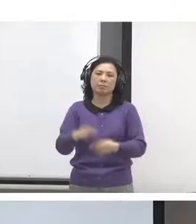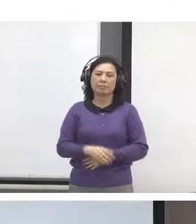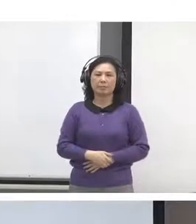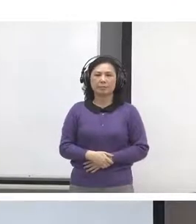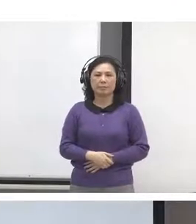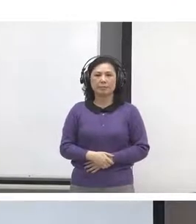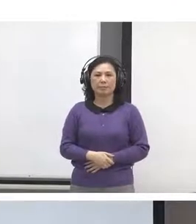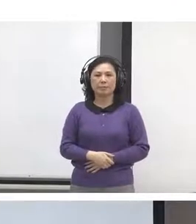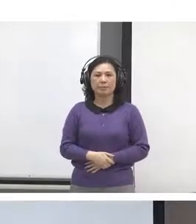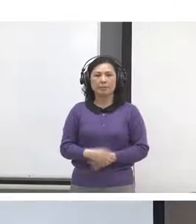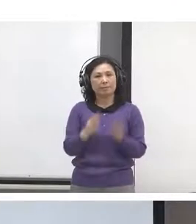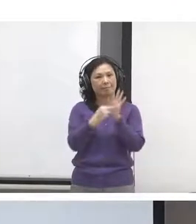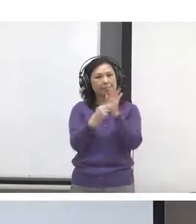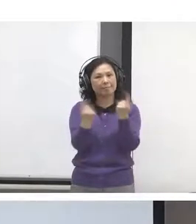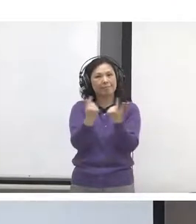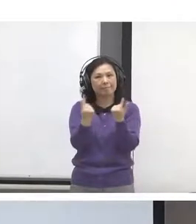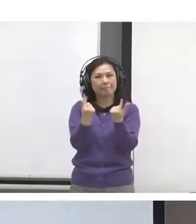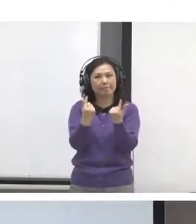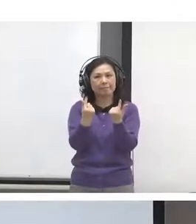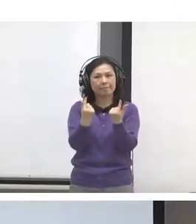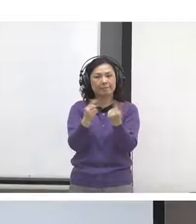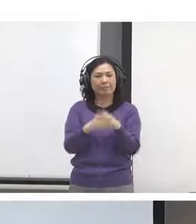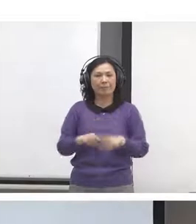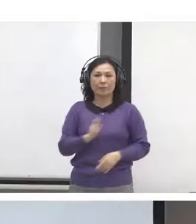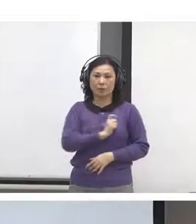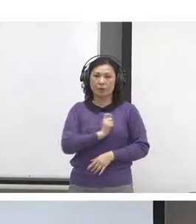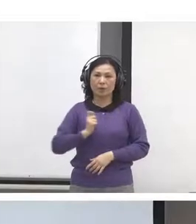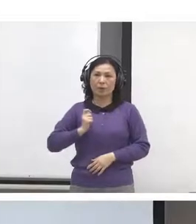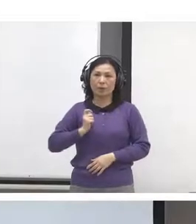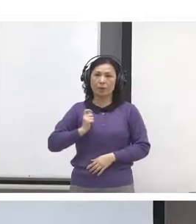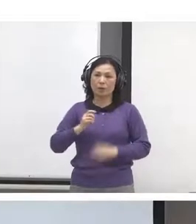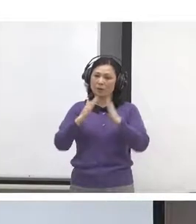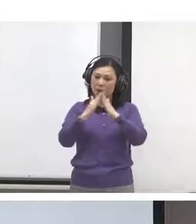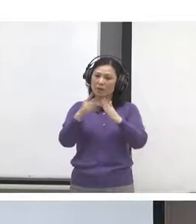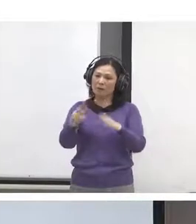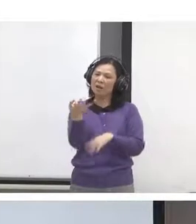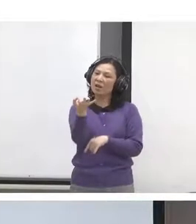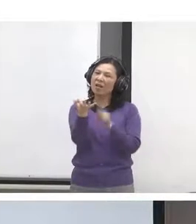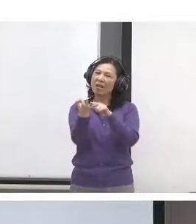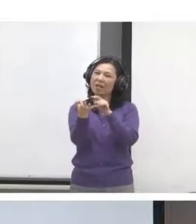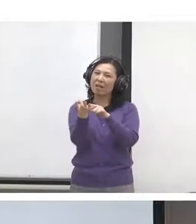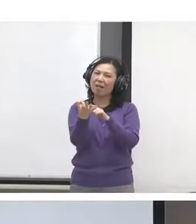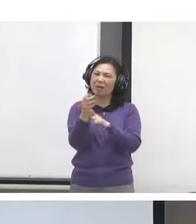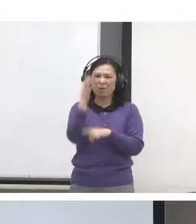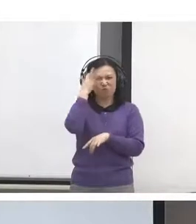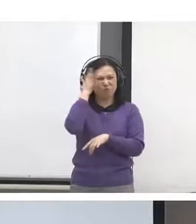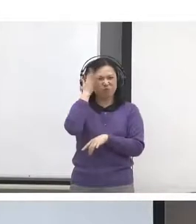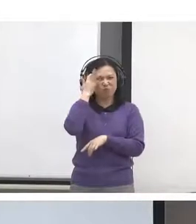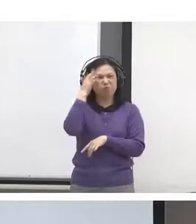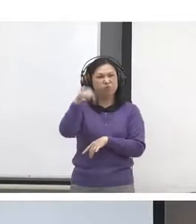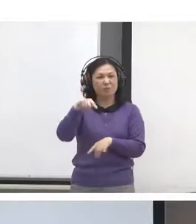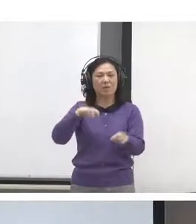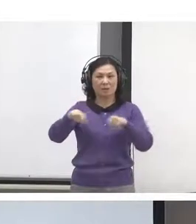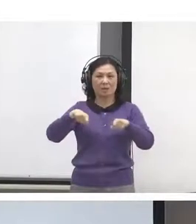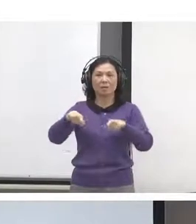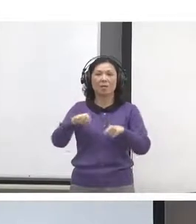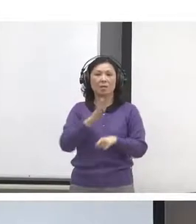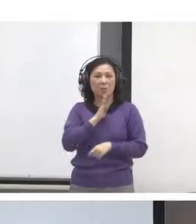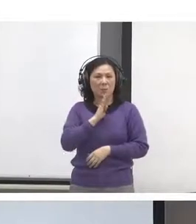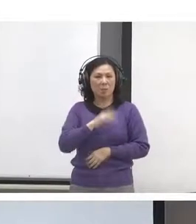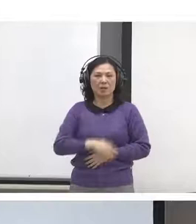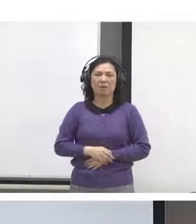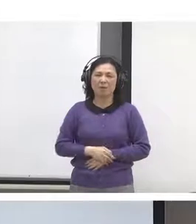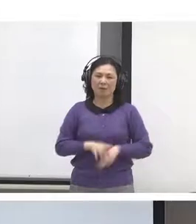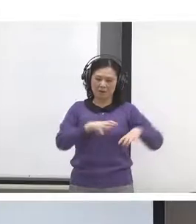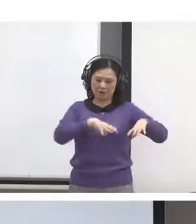is an extremely complicated object, with information spread in a decentralized manner throughout different departments and services. If one wanted to see how the